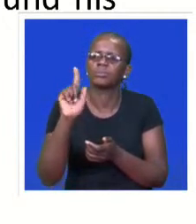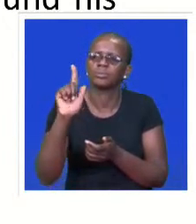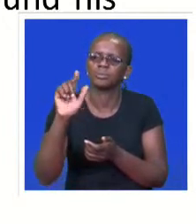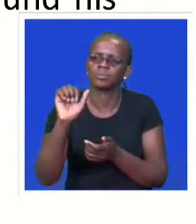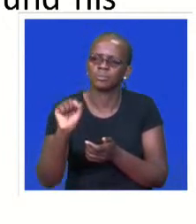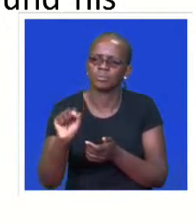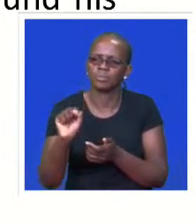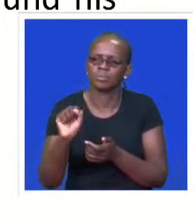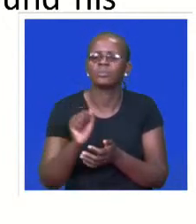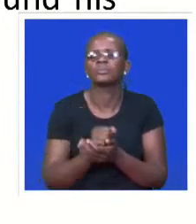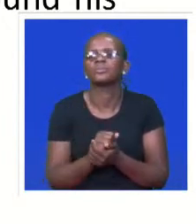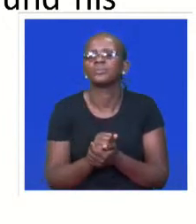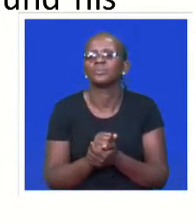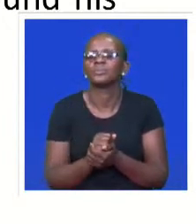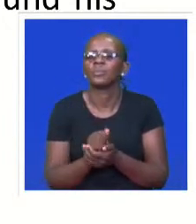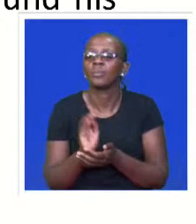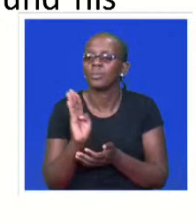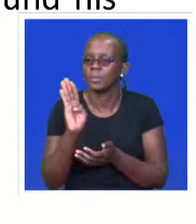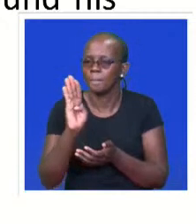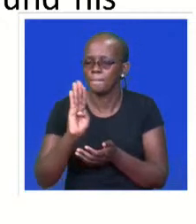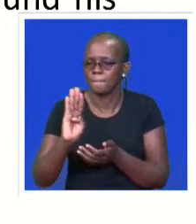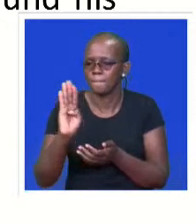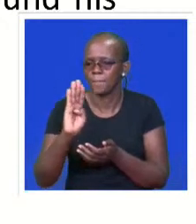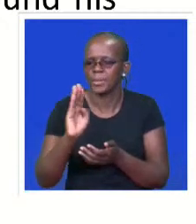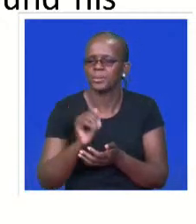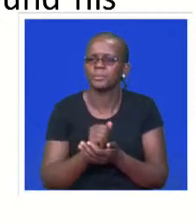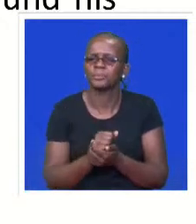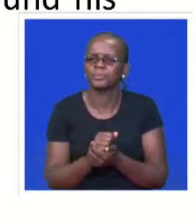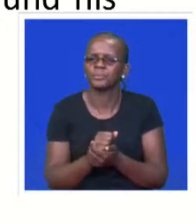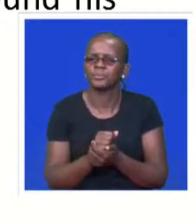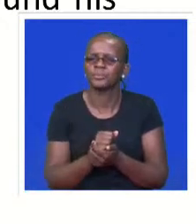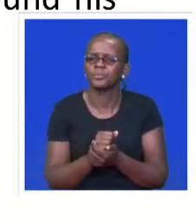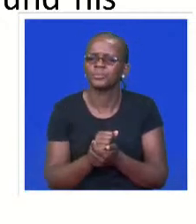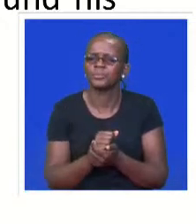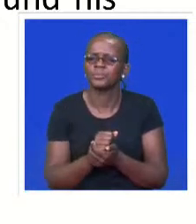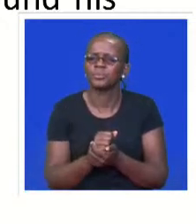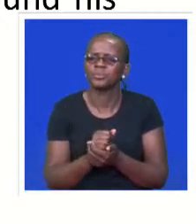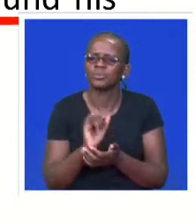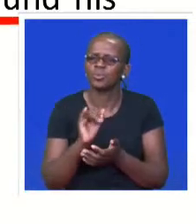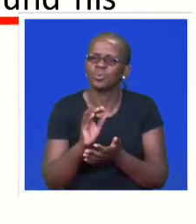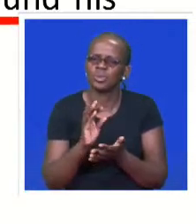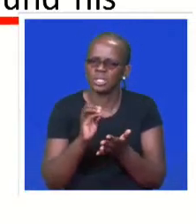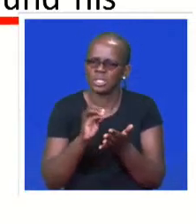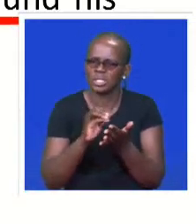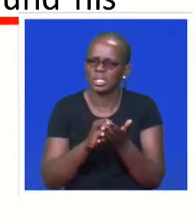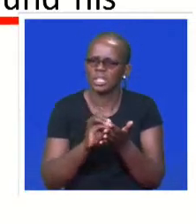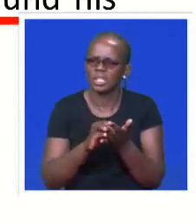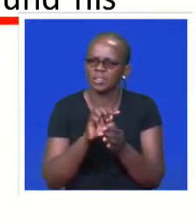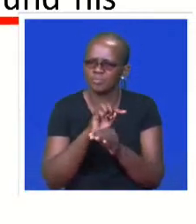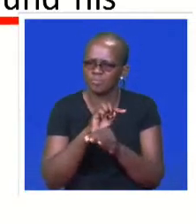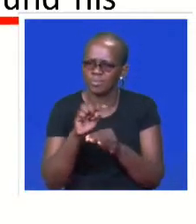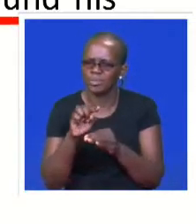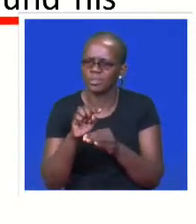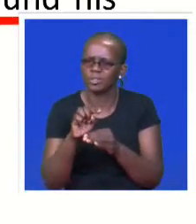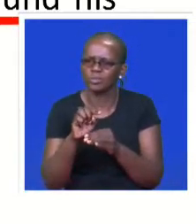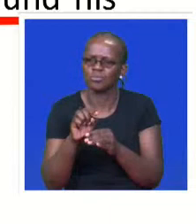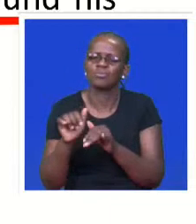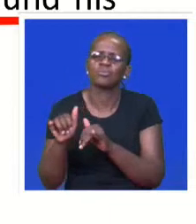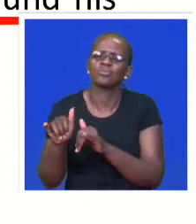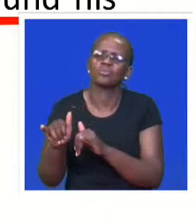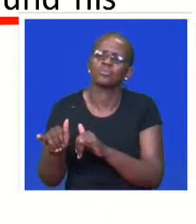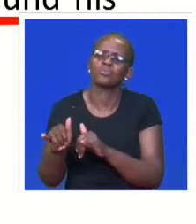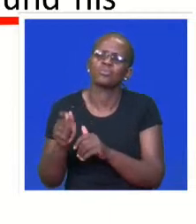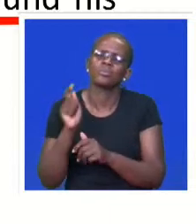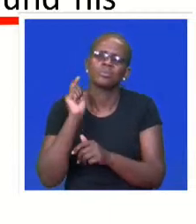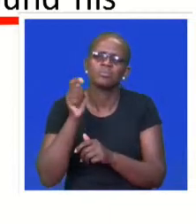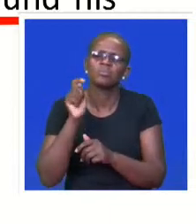B. We once had a dash to put a bell around his neck. What is the correct